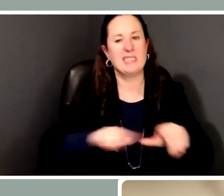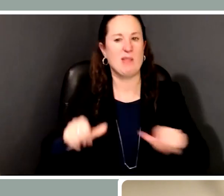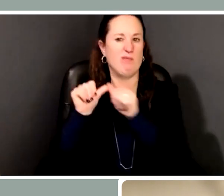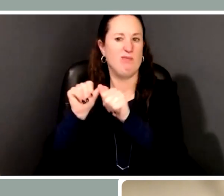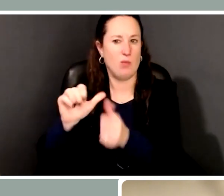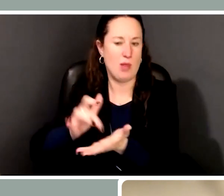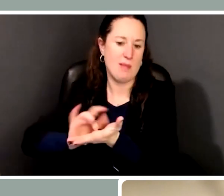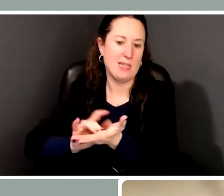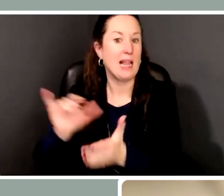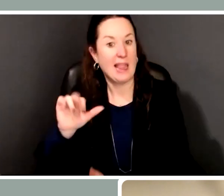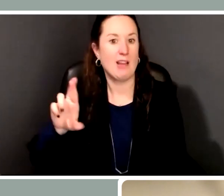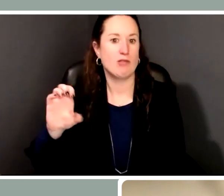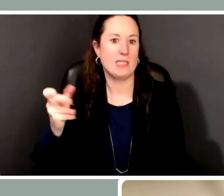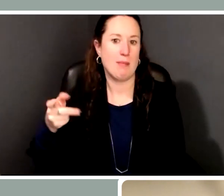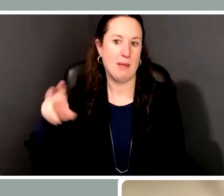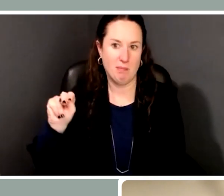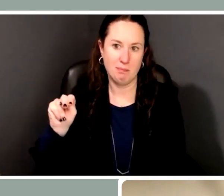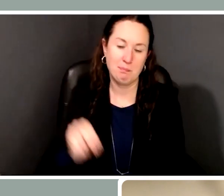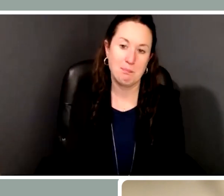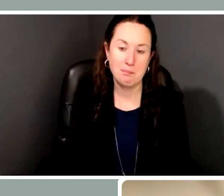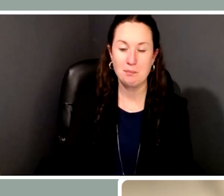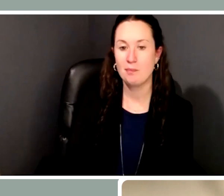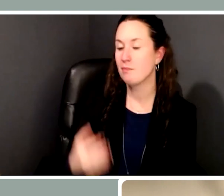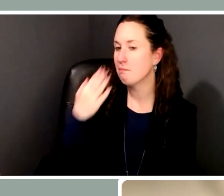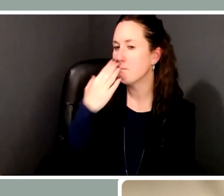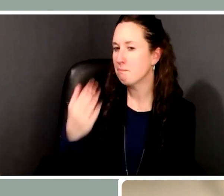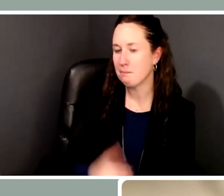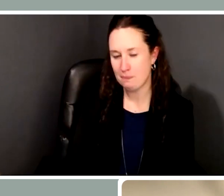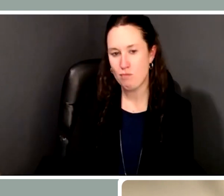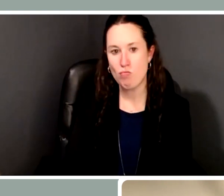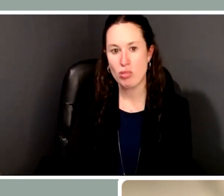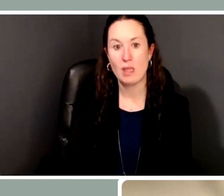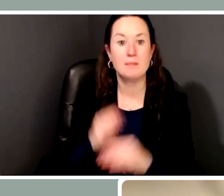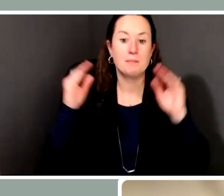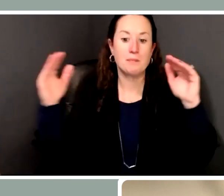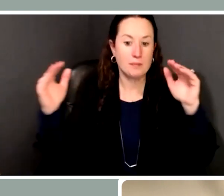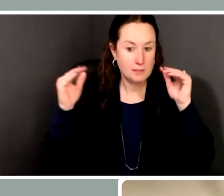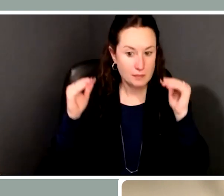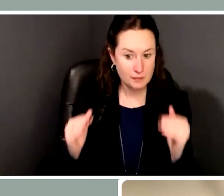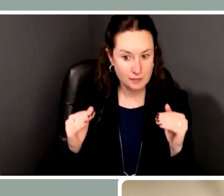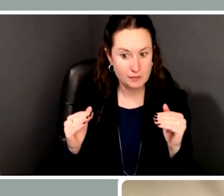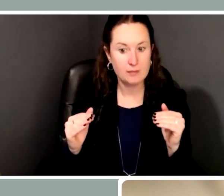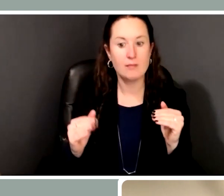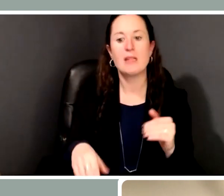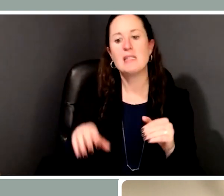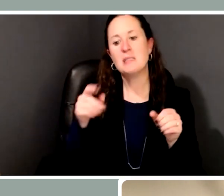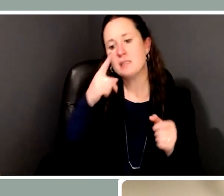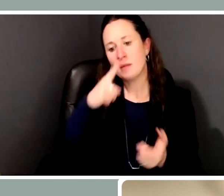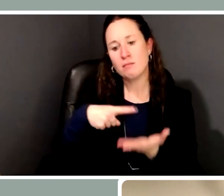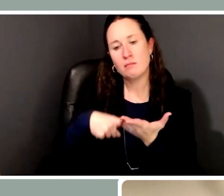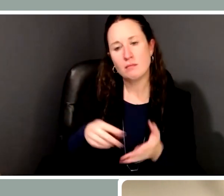Thank you. Can you talk about the the differences among